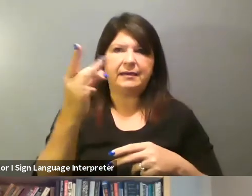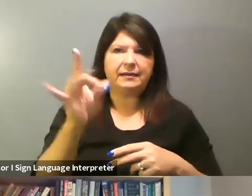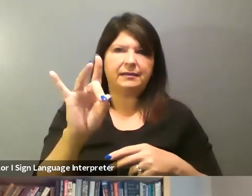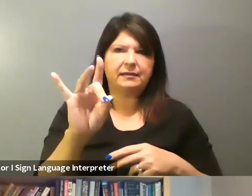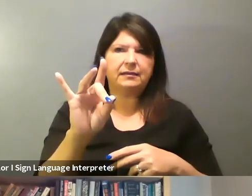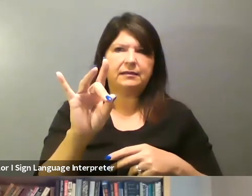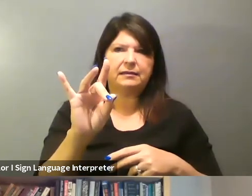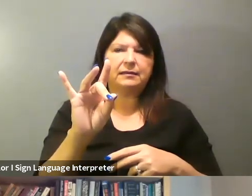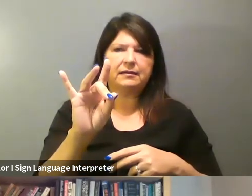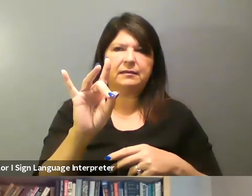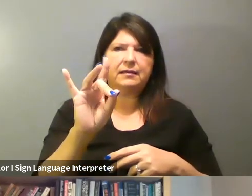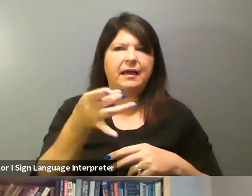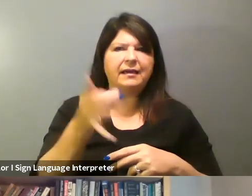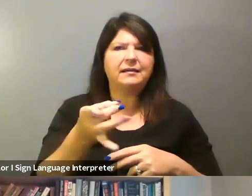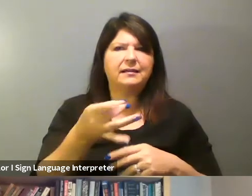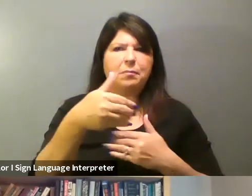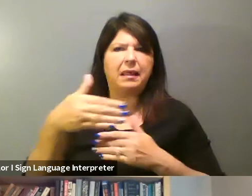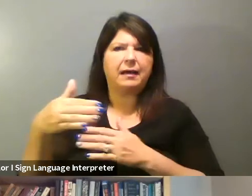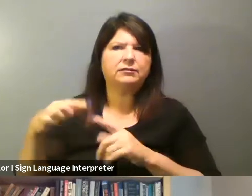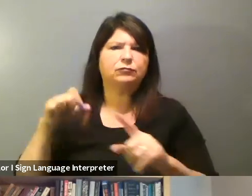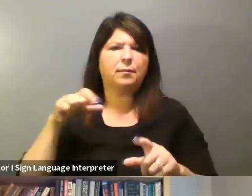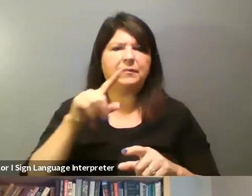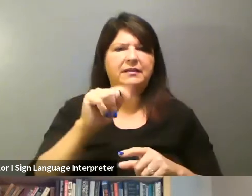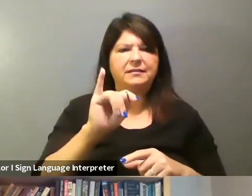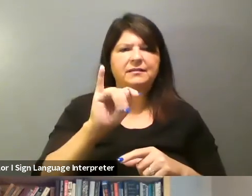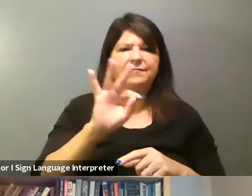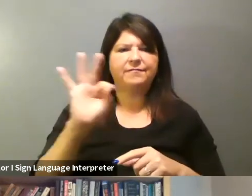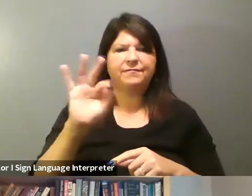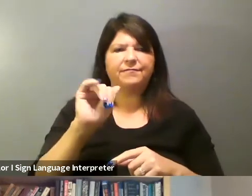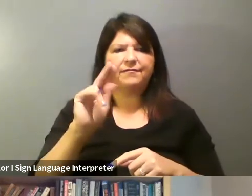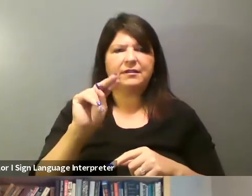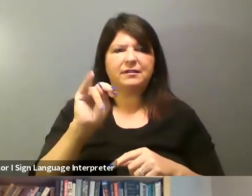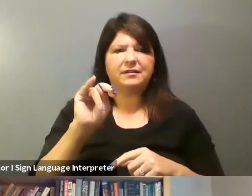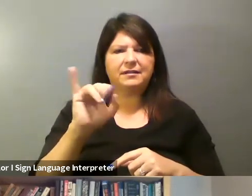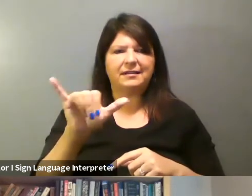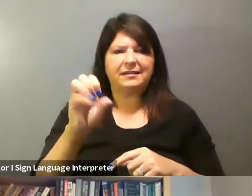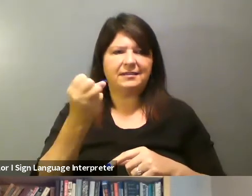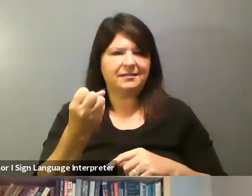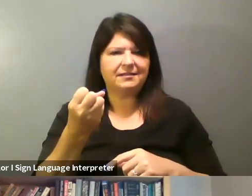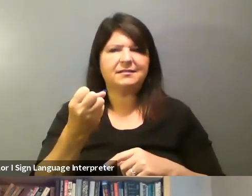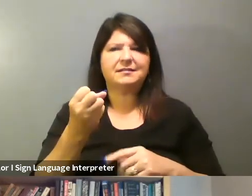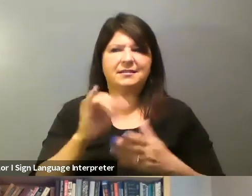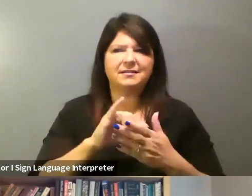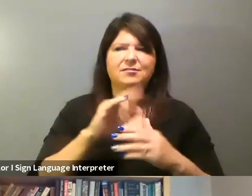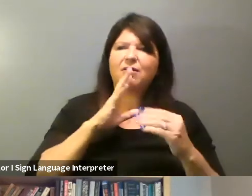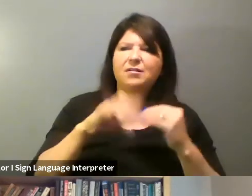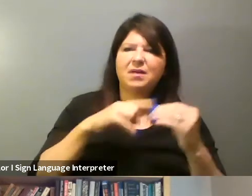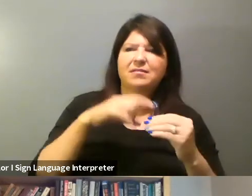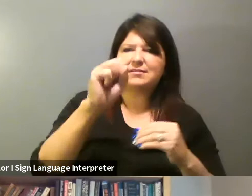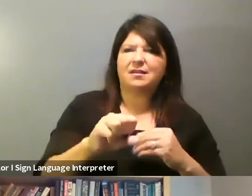place in the South Bronx. Did you ever see it? For some reason, it always stuck with me. It's about the South Bronx gang. So there was like,